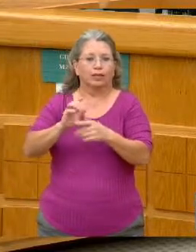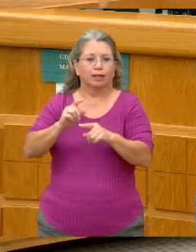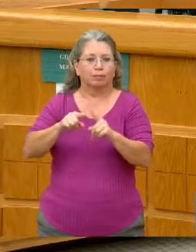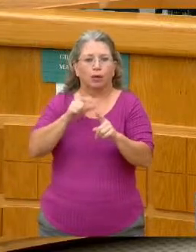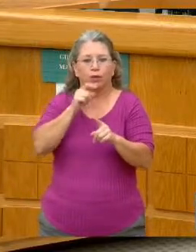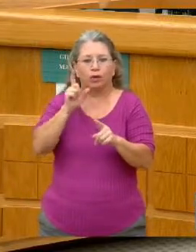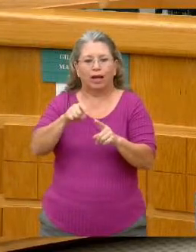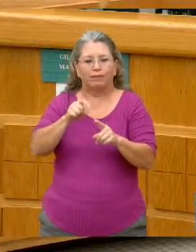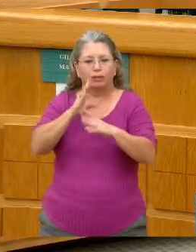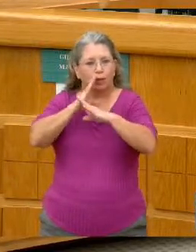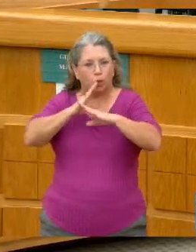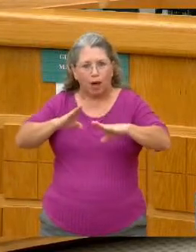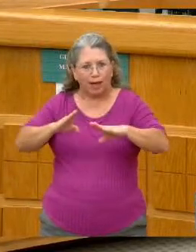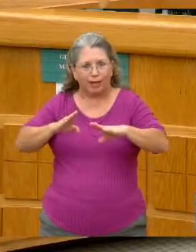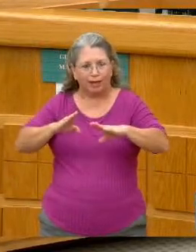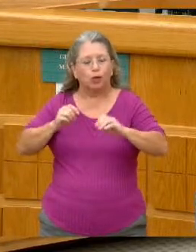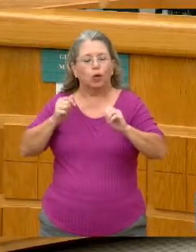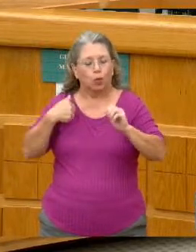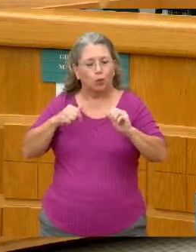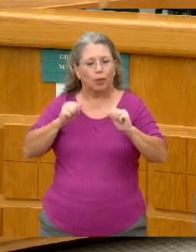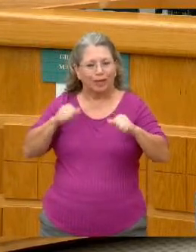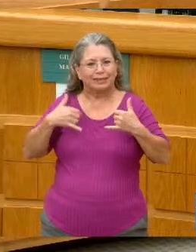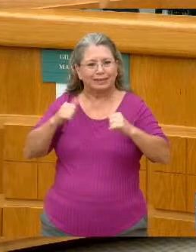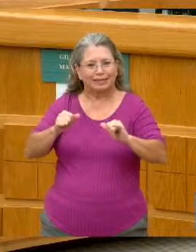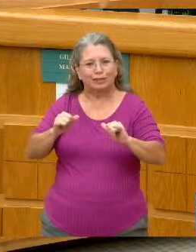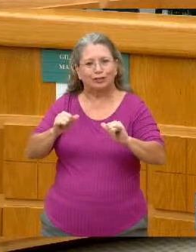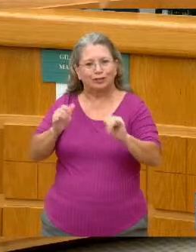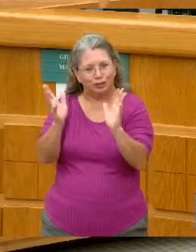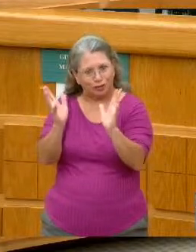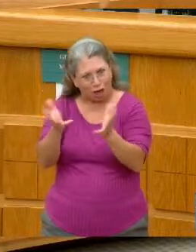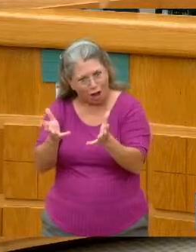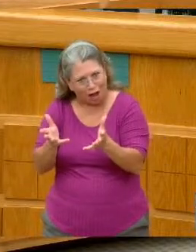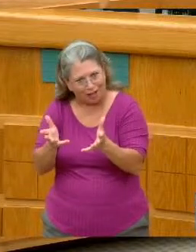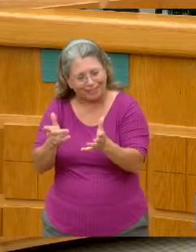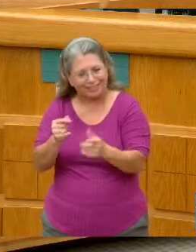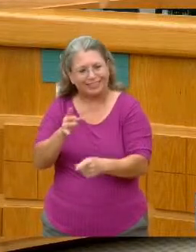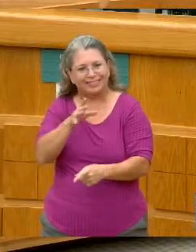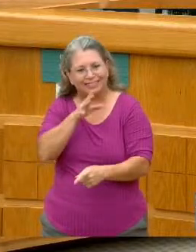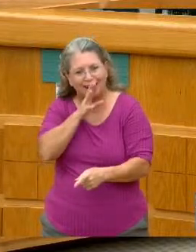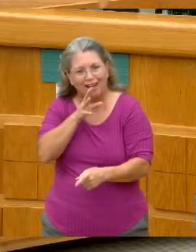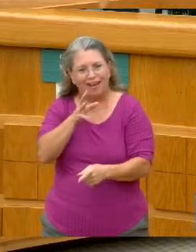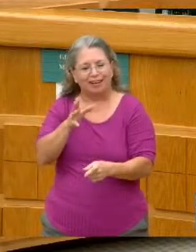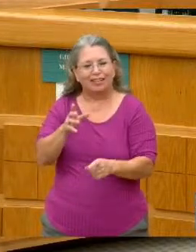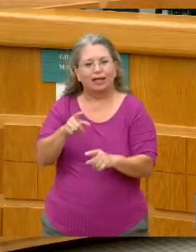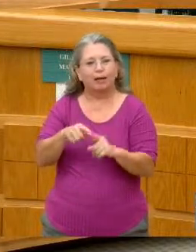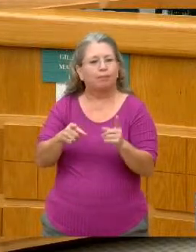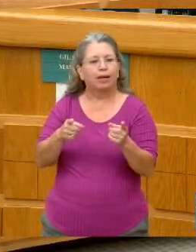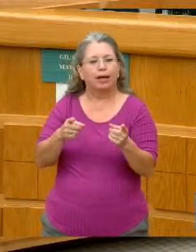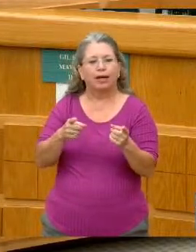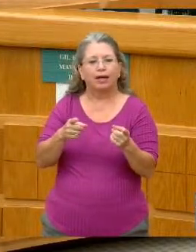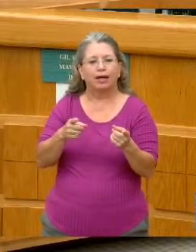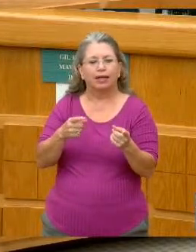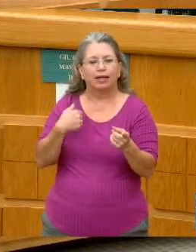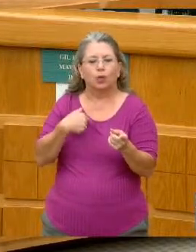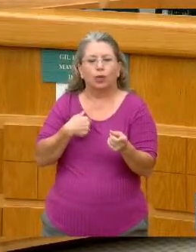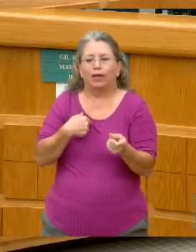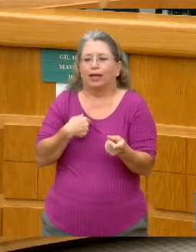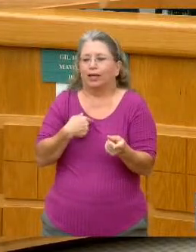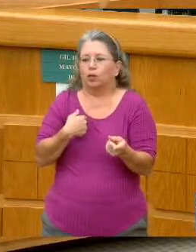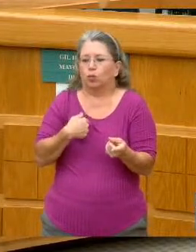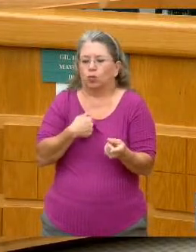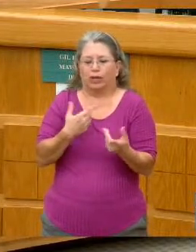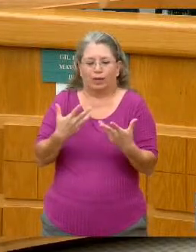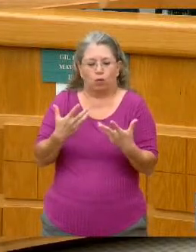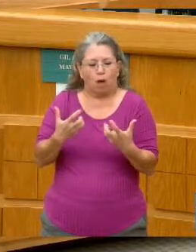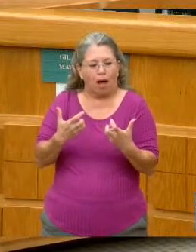that we can't stop talking, and we love to talk. It's that the thing we need the most is to be near other people. And